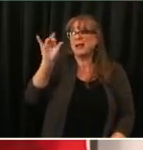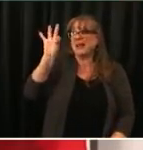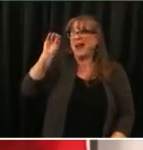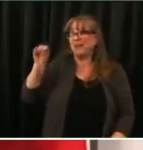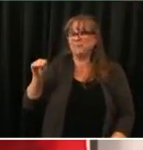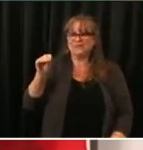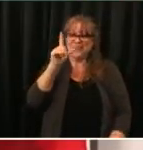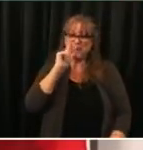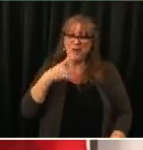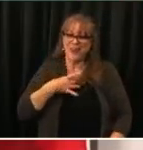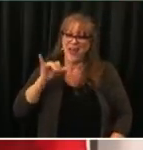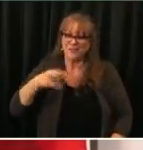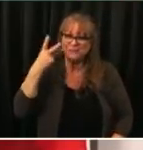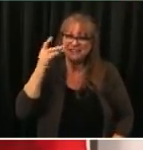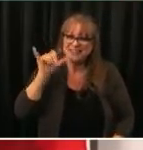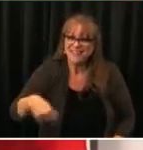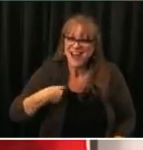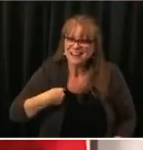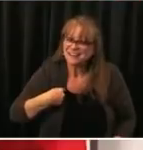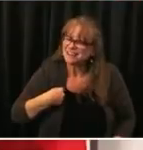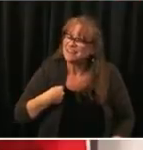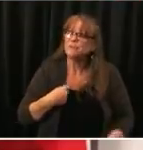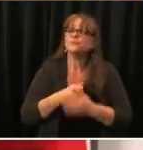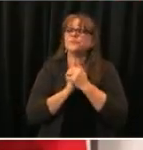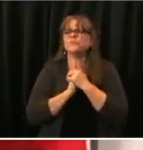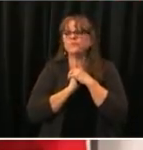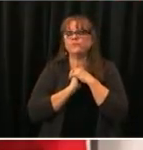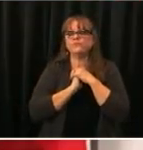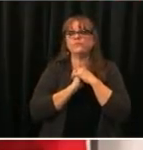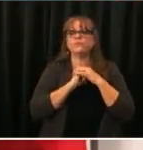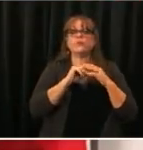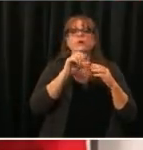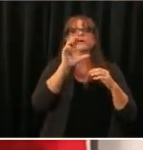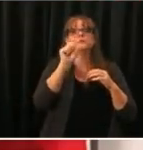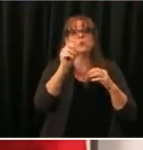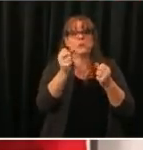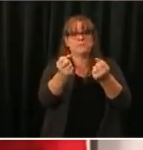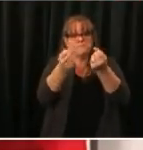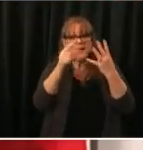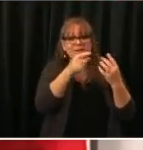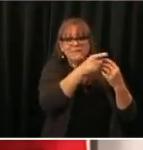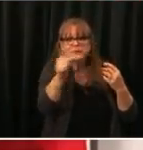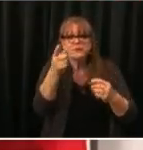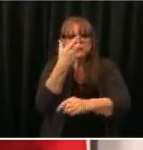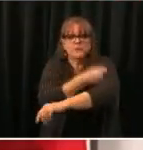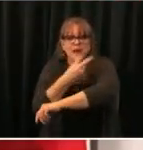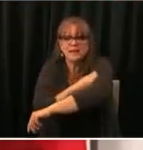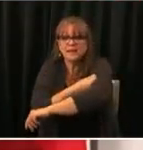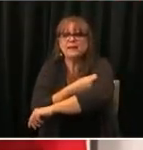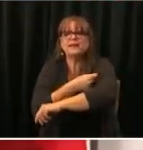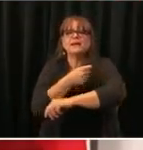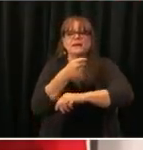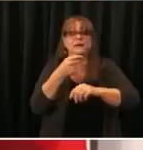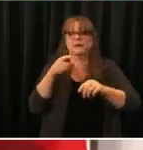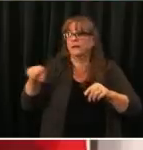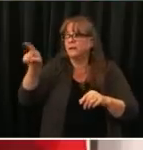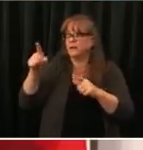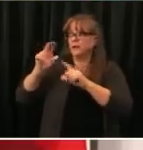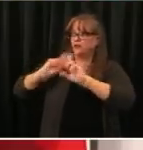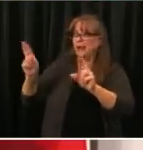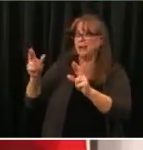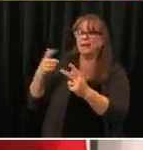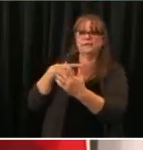vaccine by the end of February. Many have gone already. Some are still signed up and waiting. If you are 70 and up, you have friends or parents or